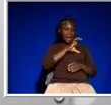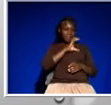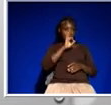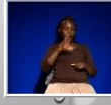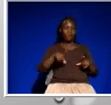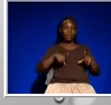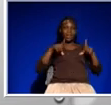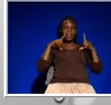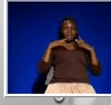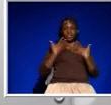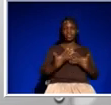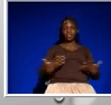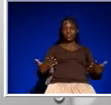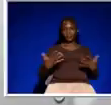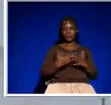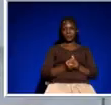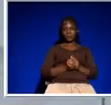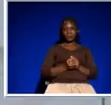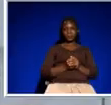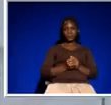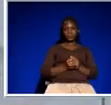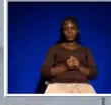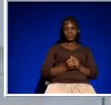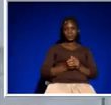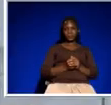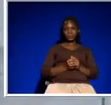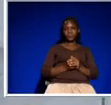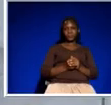of Living Things.